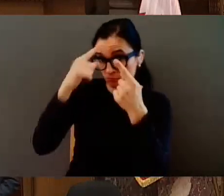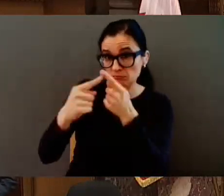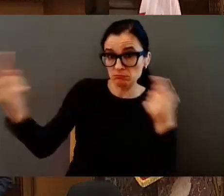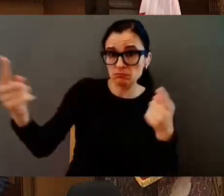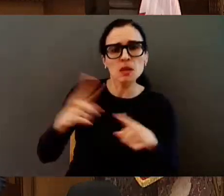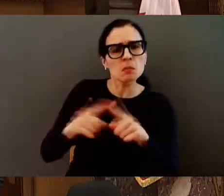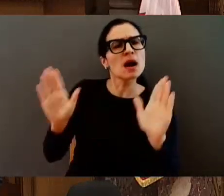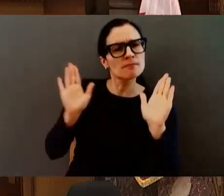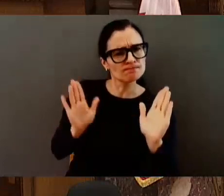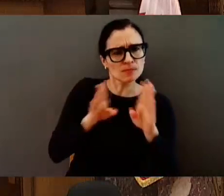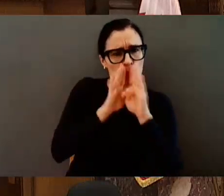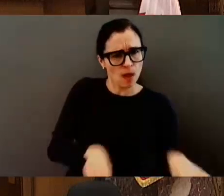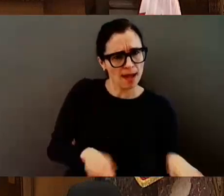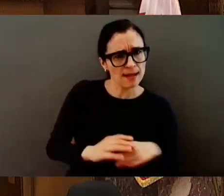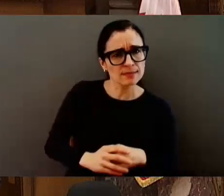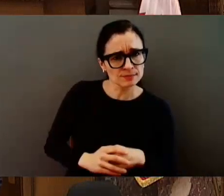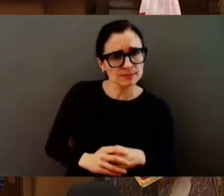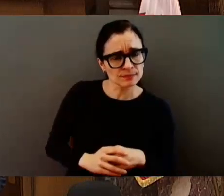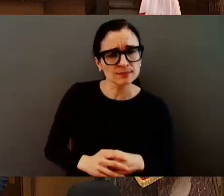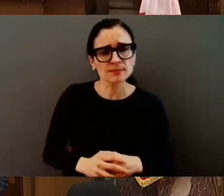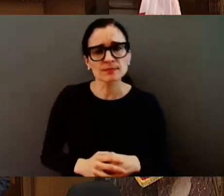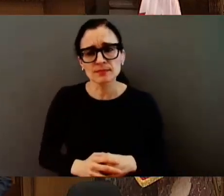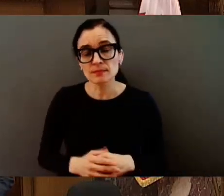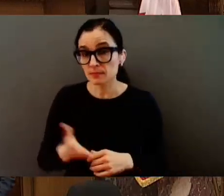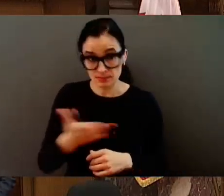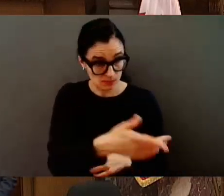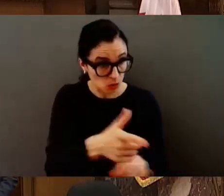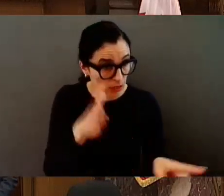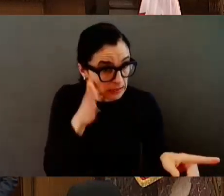Member, are you listening or not?